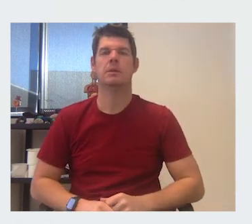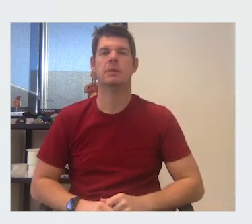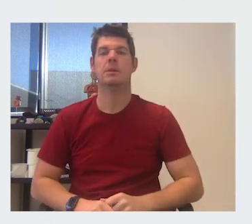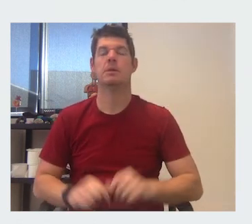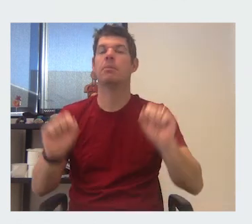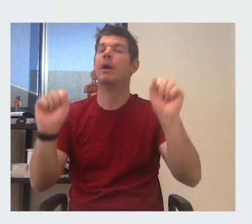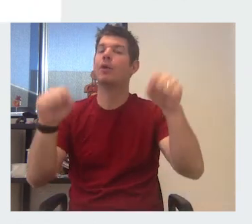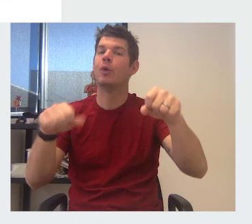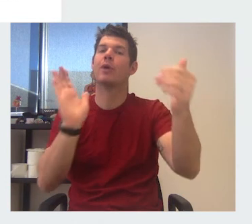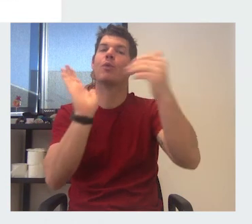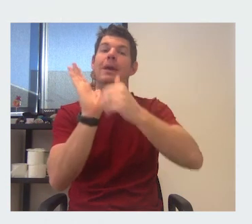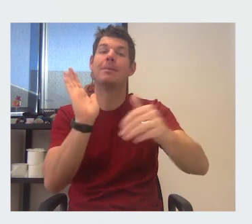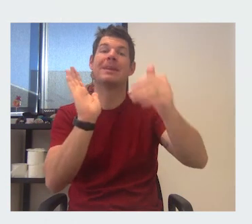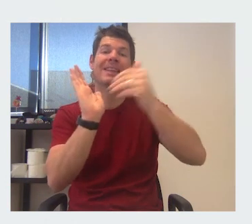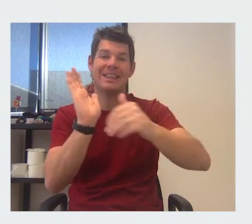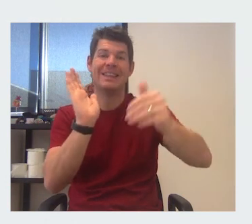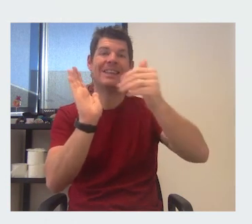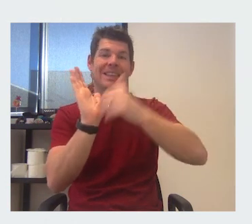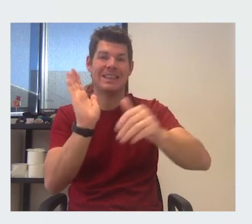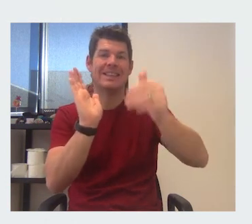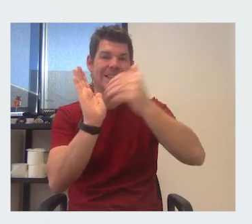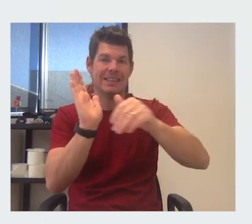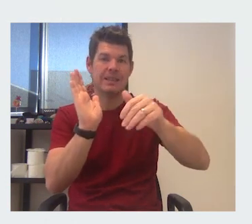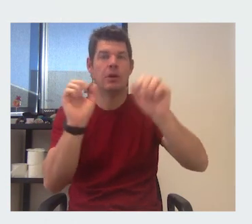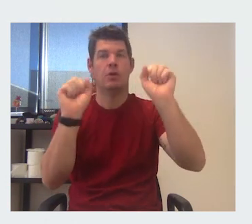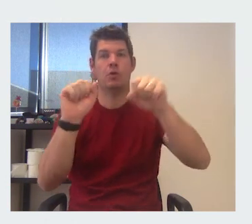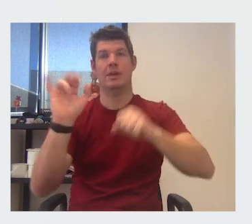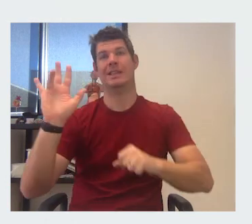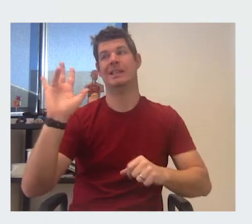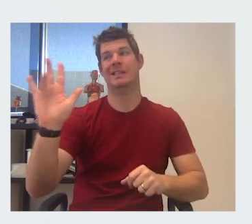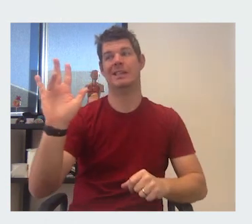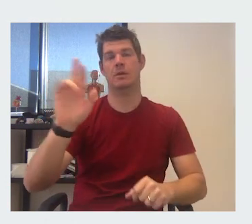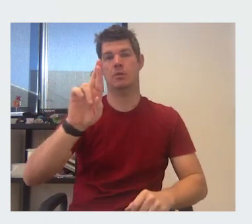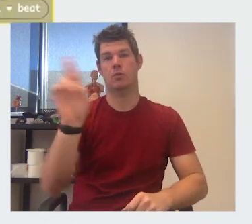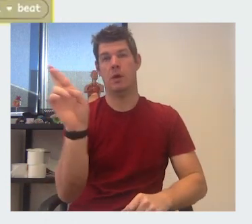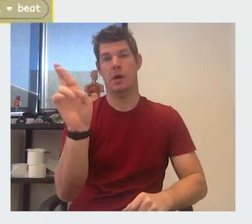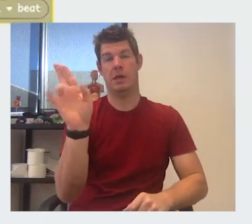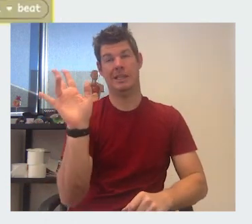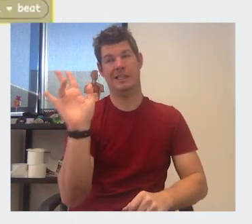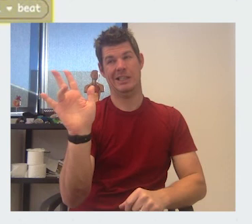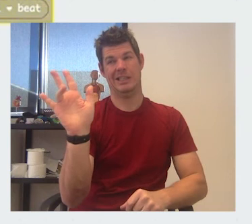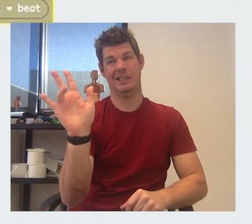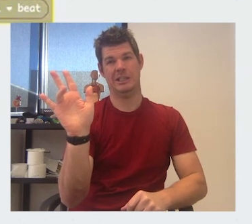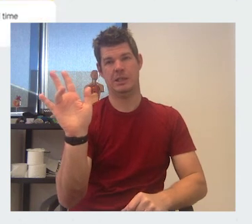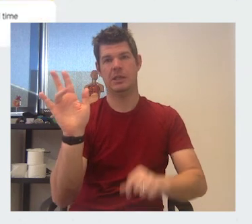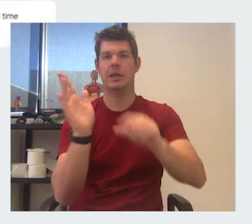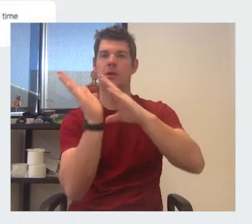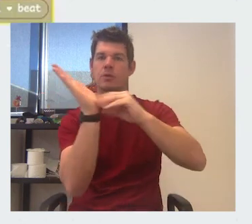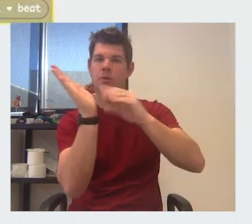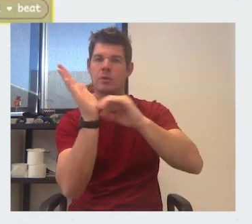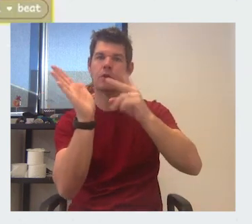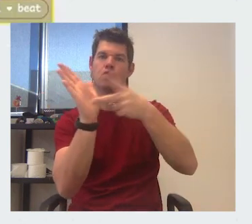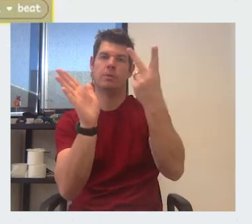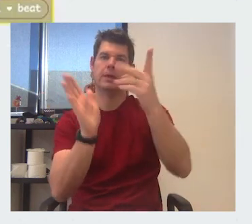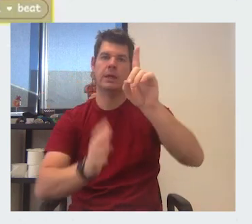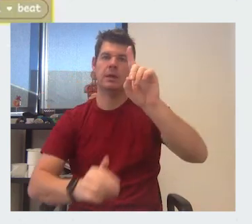Thing that you can do here is you can right-click on your block and you can duplicate a block. Just